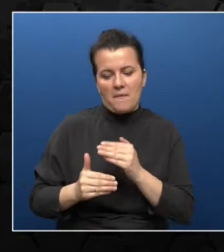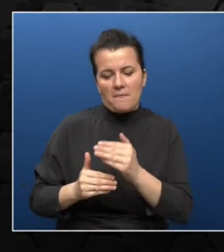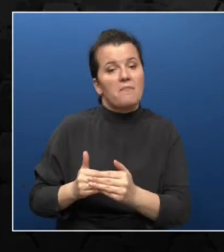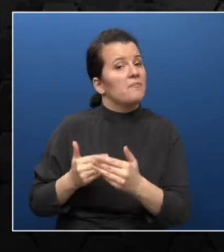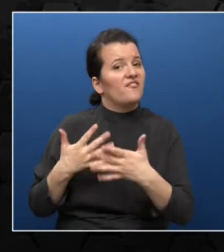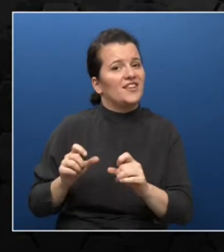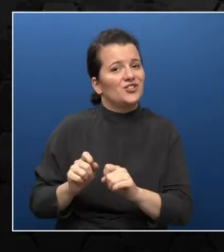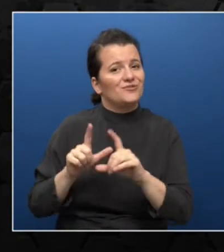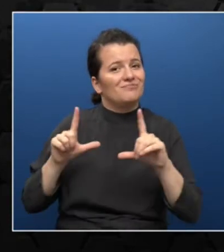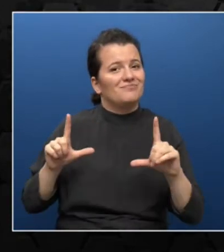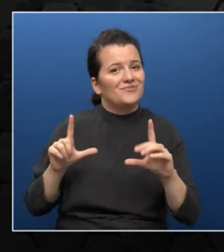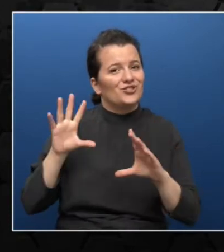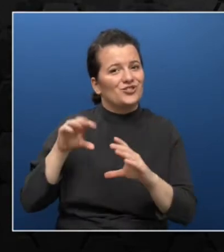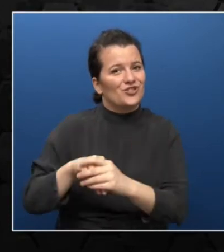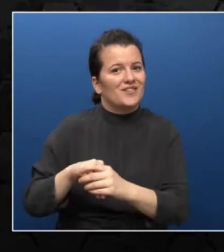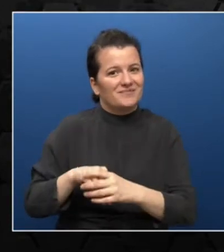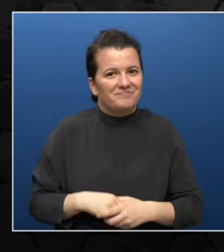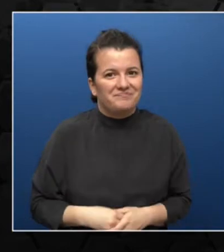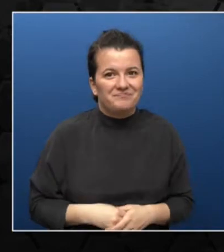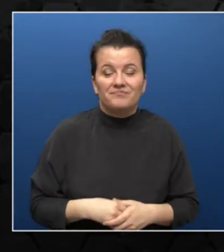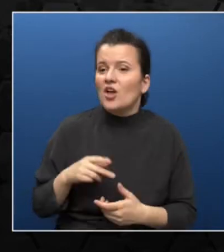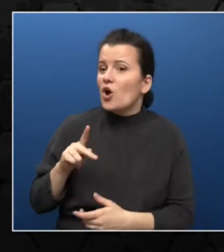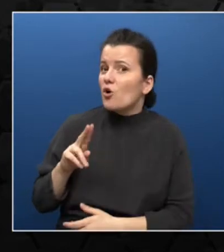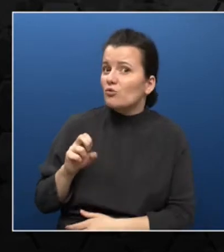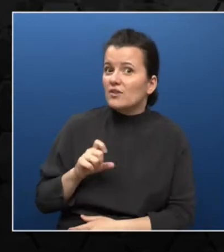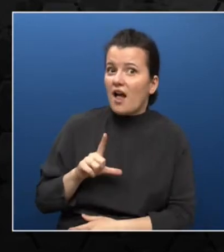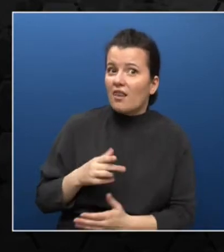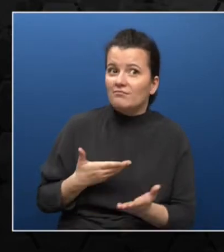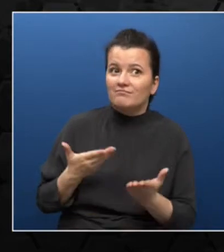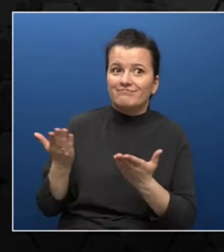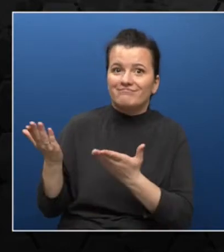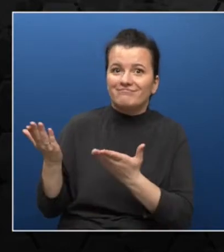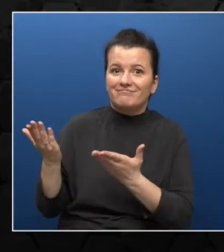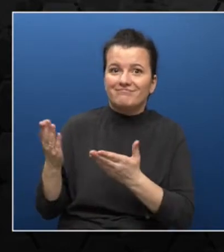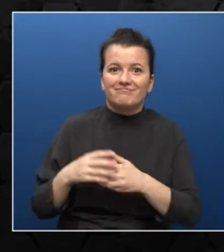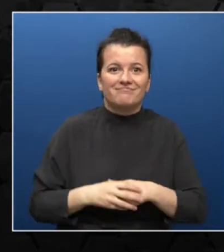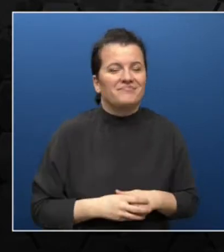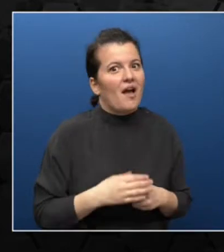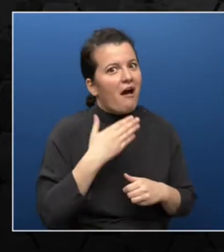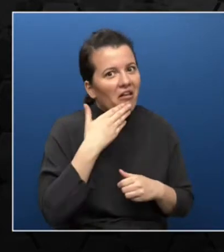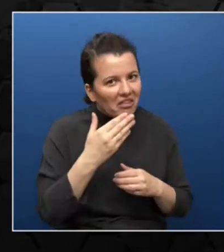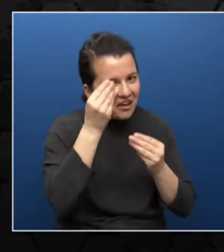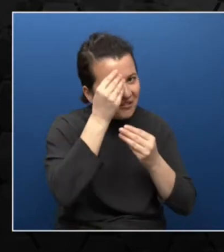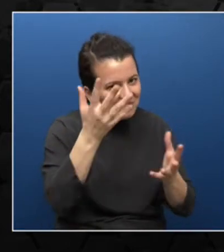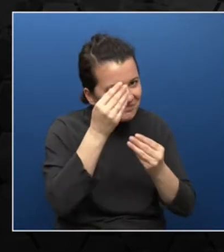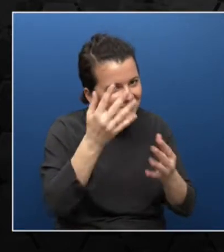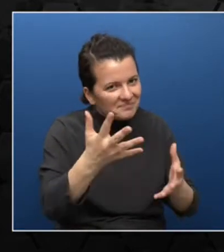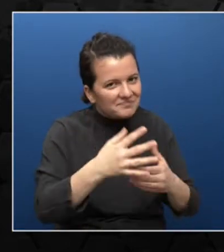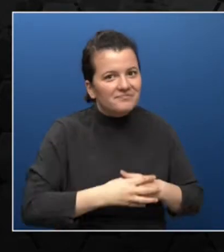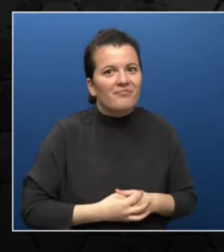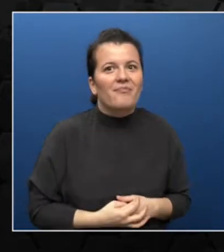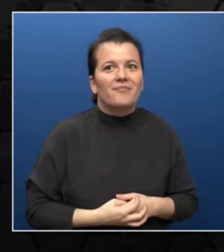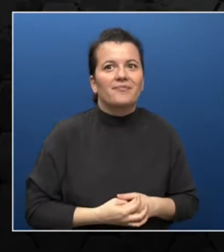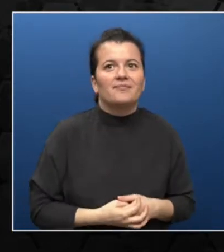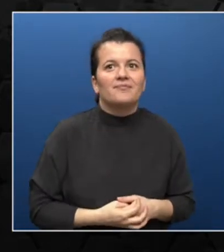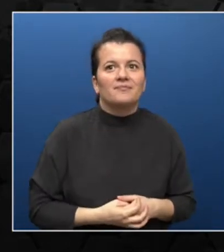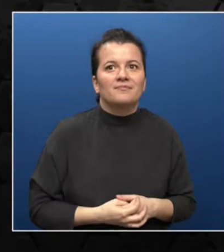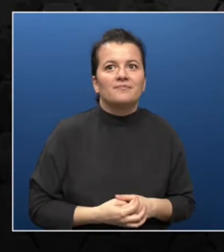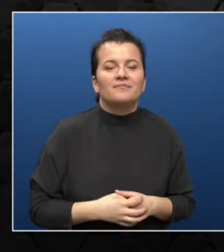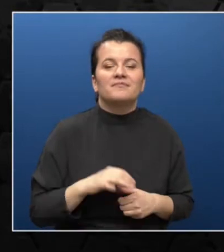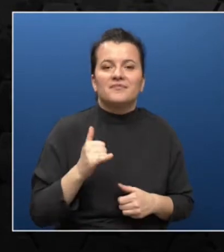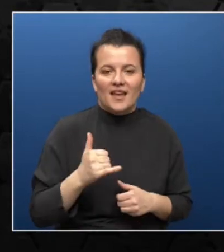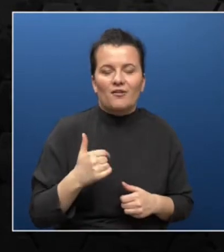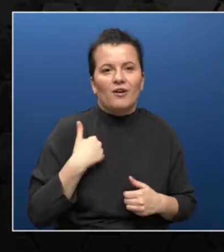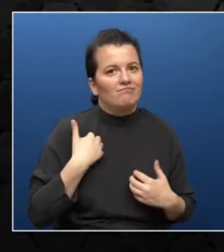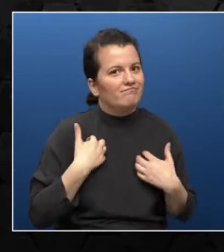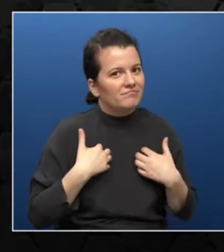over to you, Kunal. Thanks a lot for sharing. And yeah, I mean, if by any chance you're bored, because, we have so